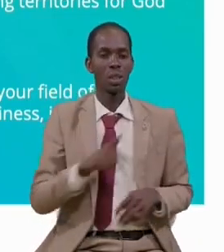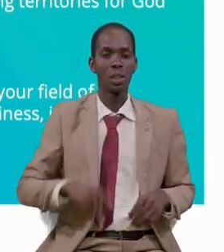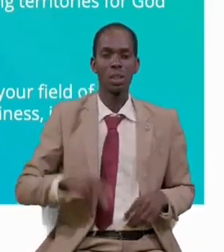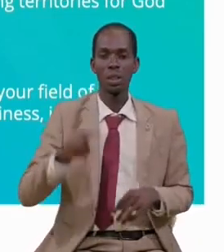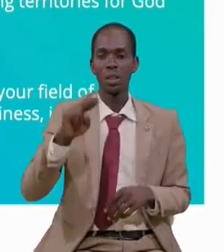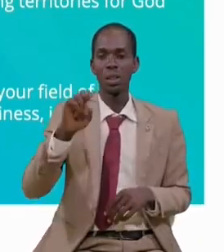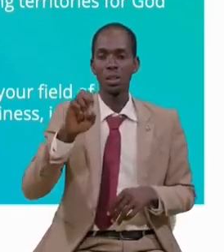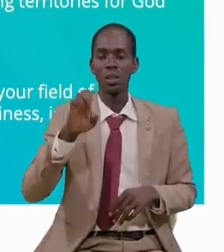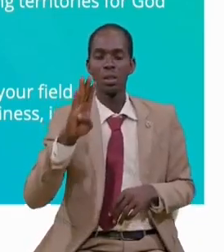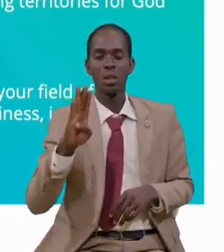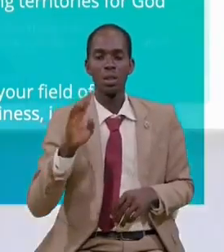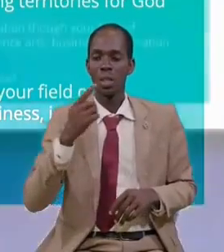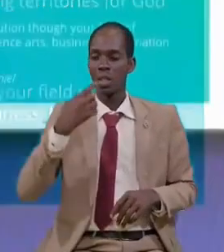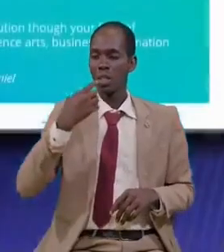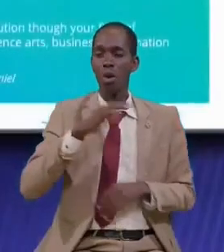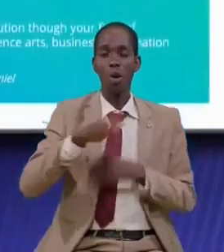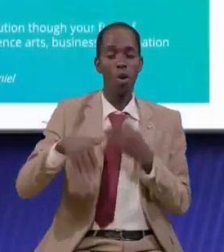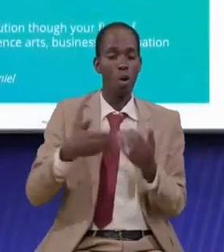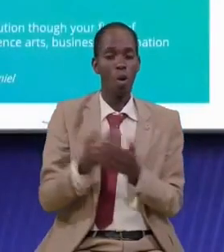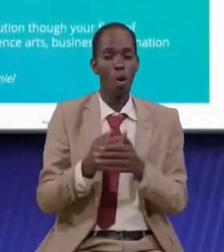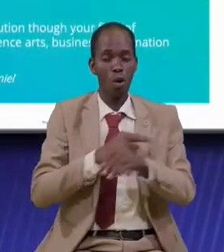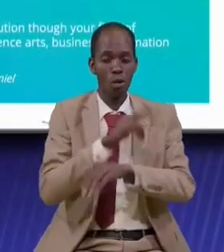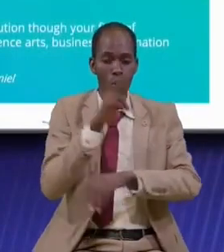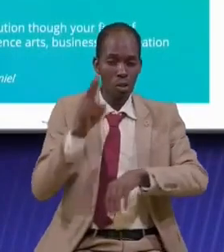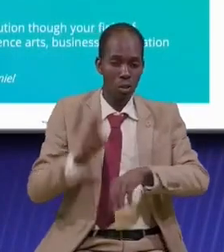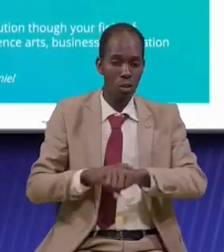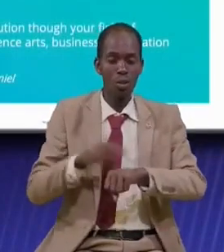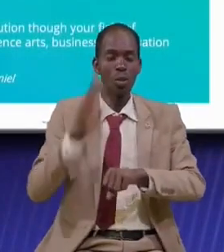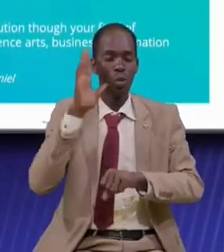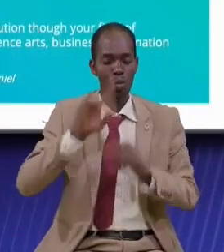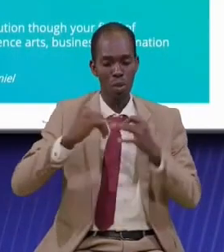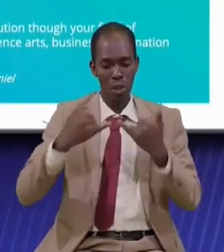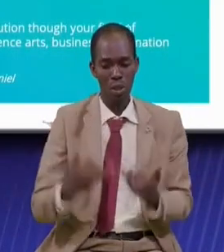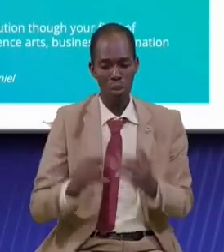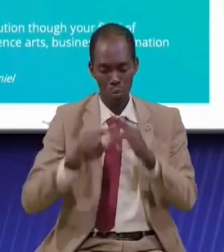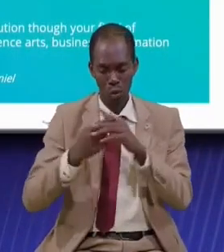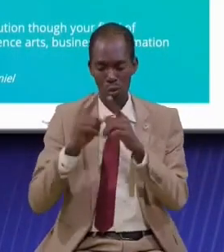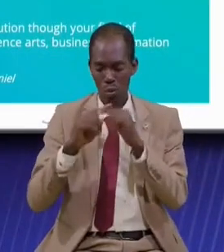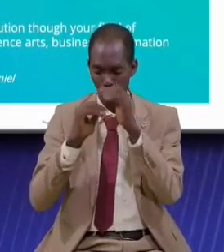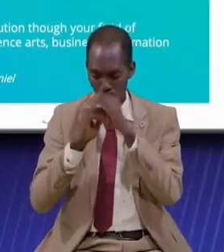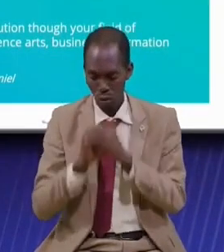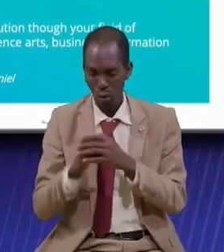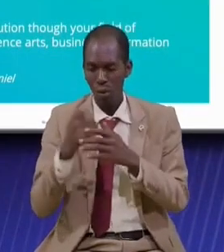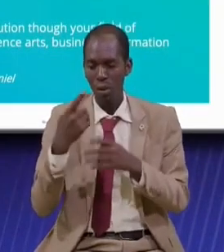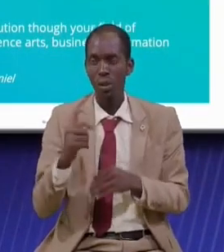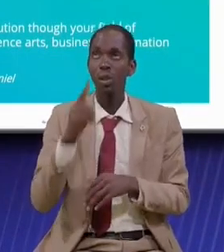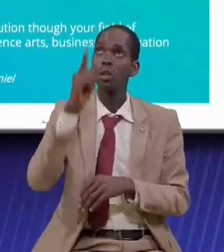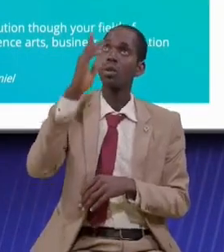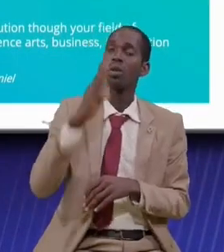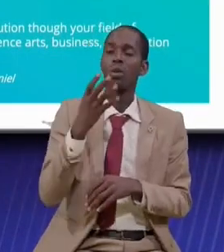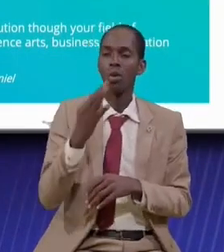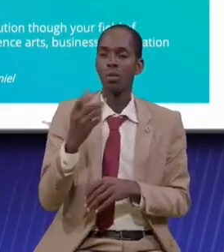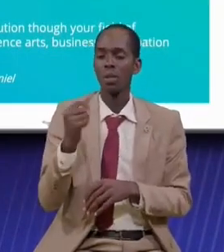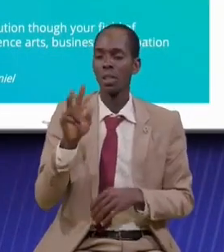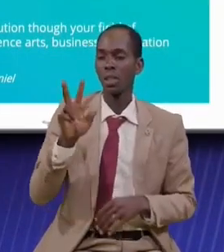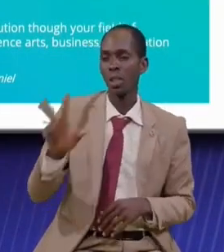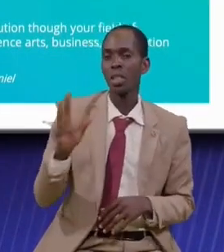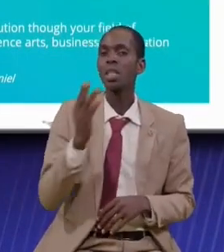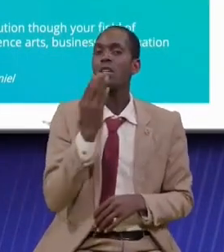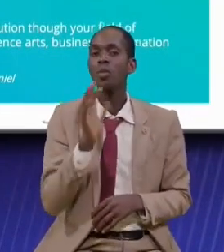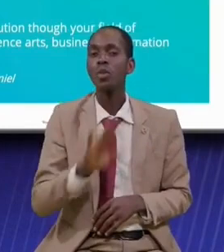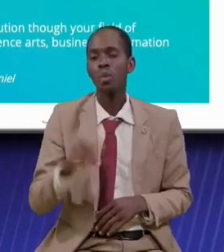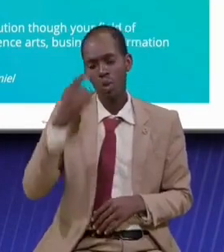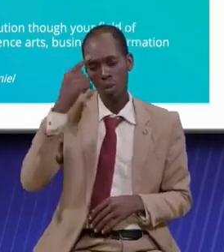nations must begin to worship the God of Meshach, Shadrach, and Abednego." Because they made a